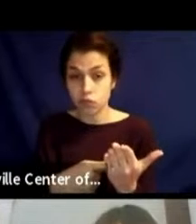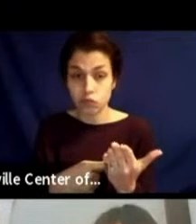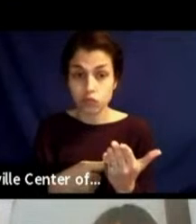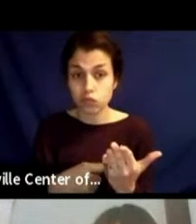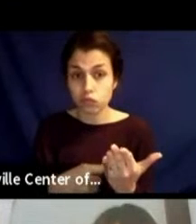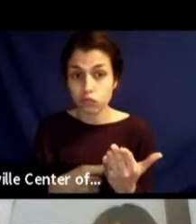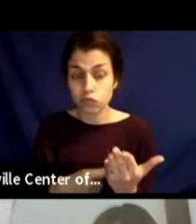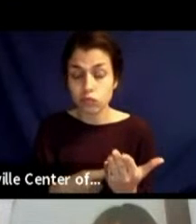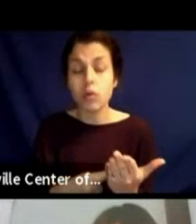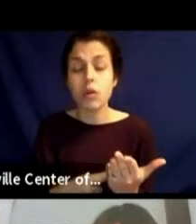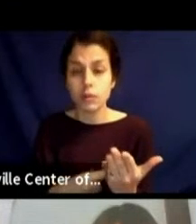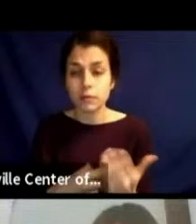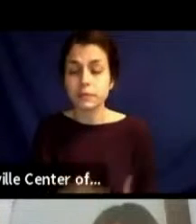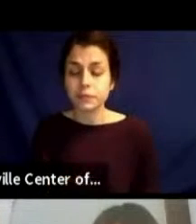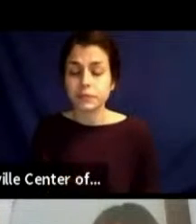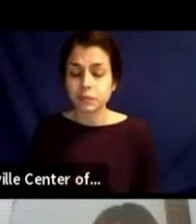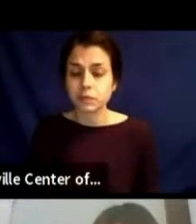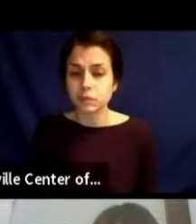This is for